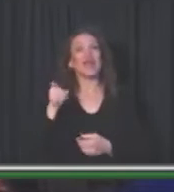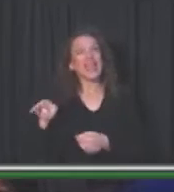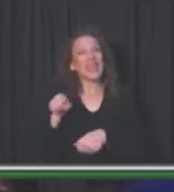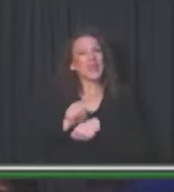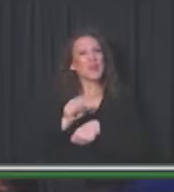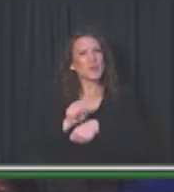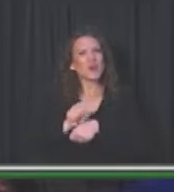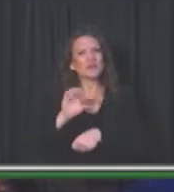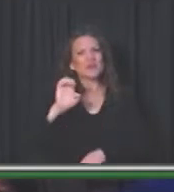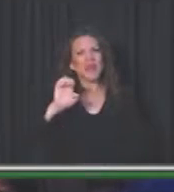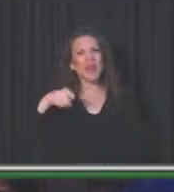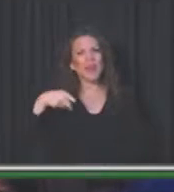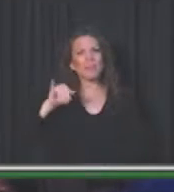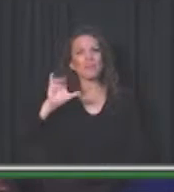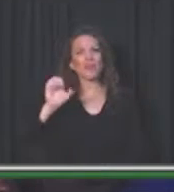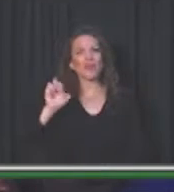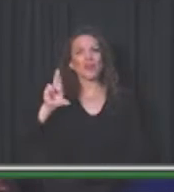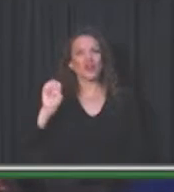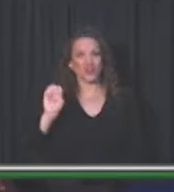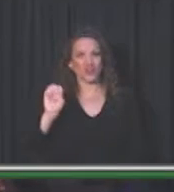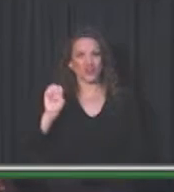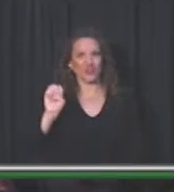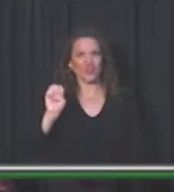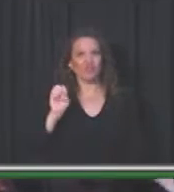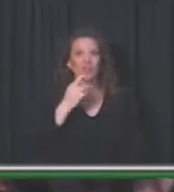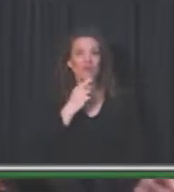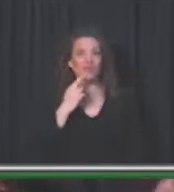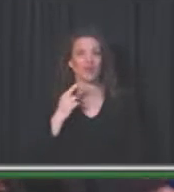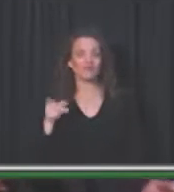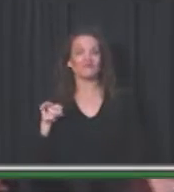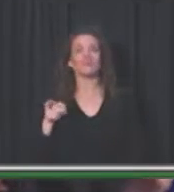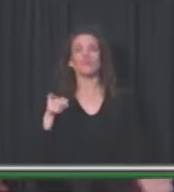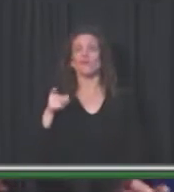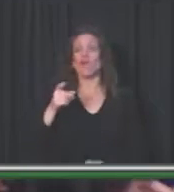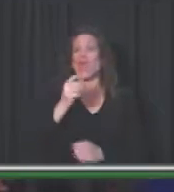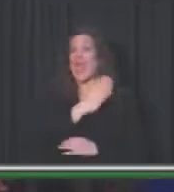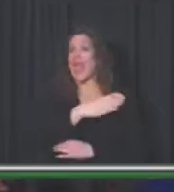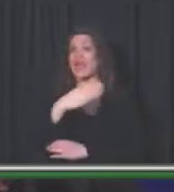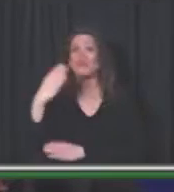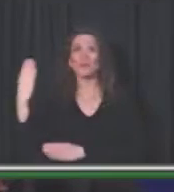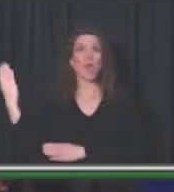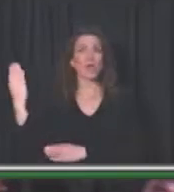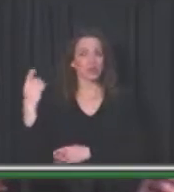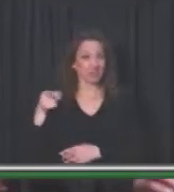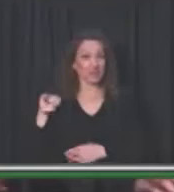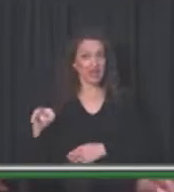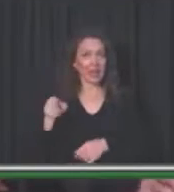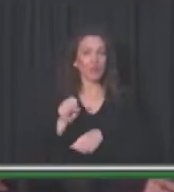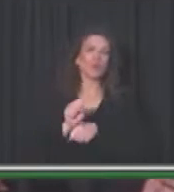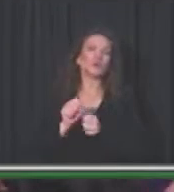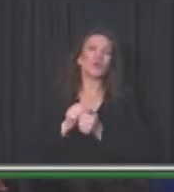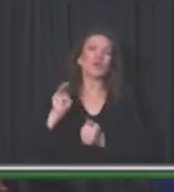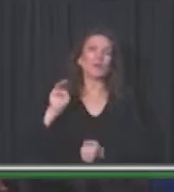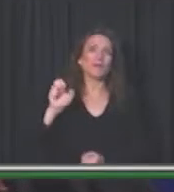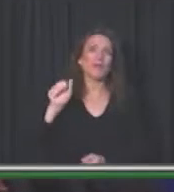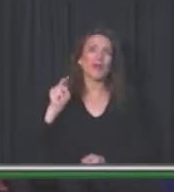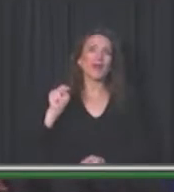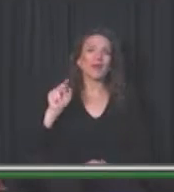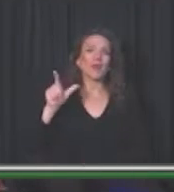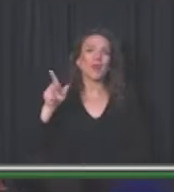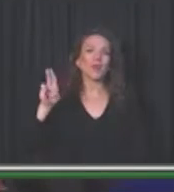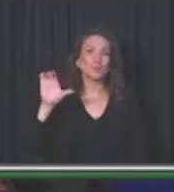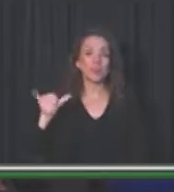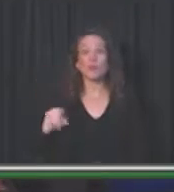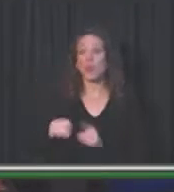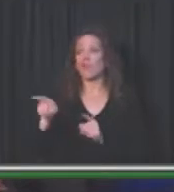Epicure. He has to work at every morning, and Megan Lucy with him. Every morning they have to get up and they serve, and then they